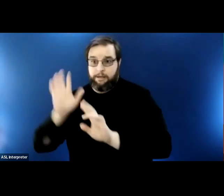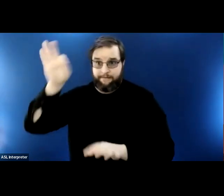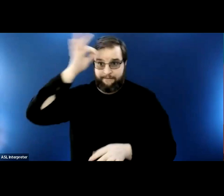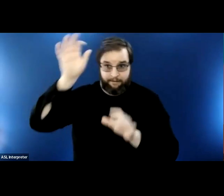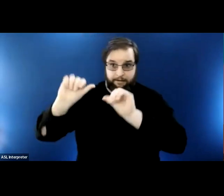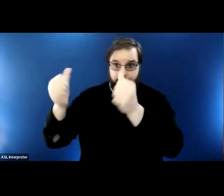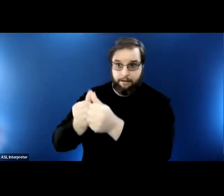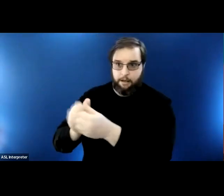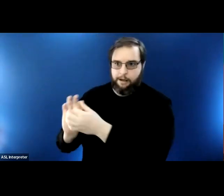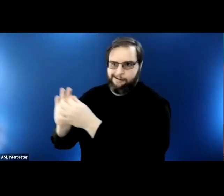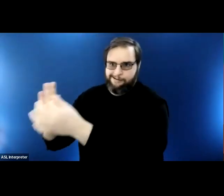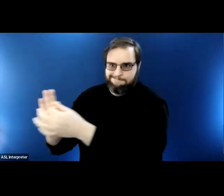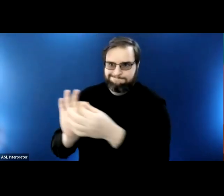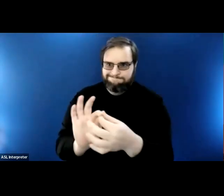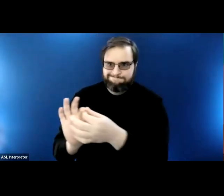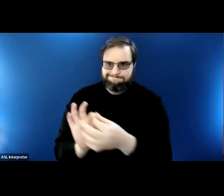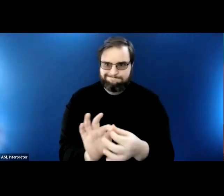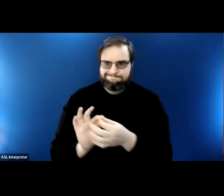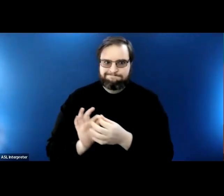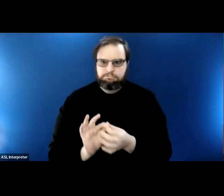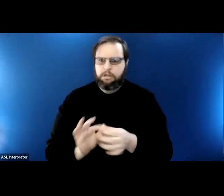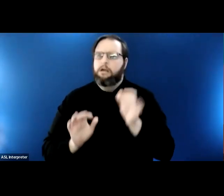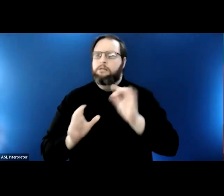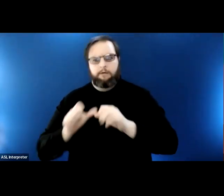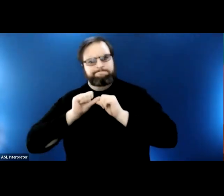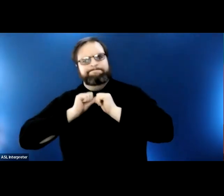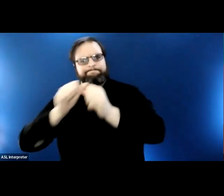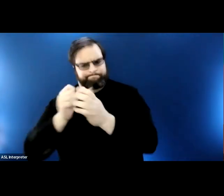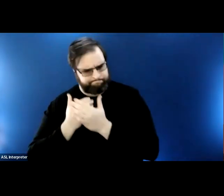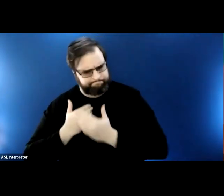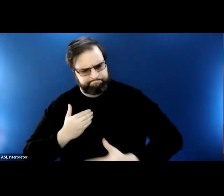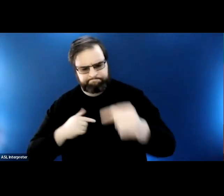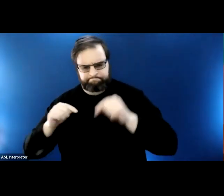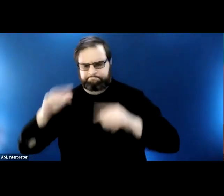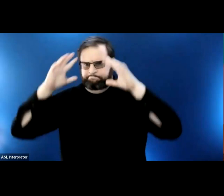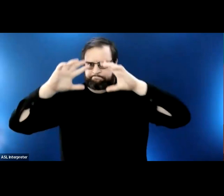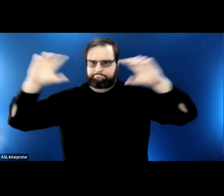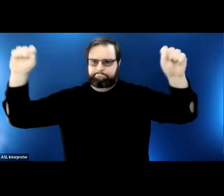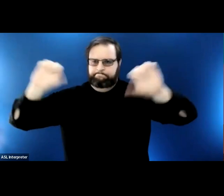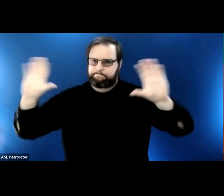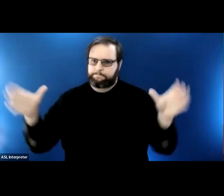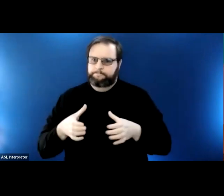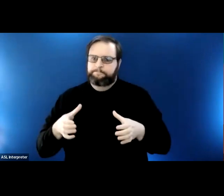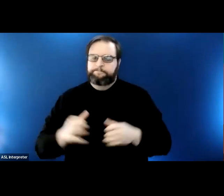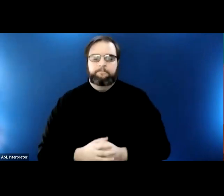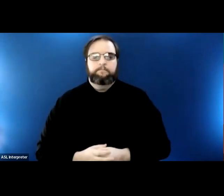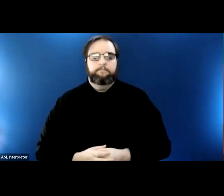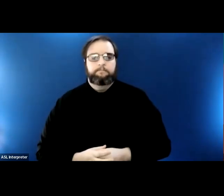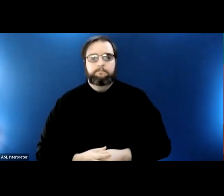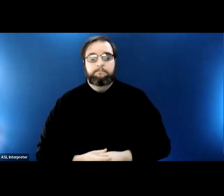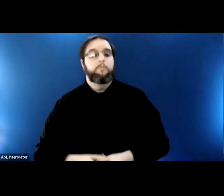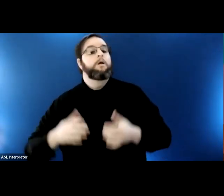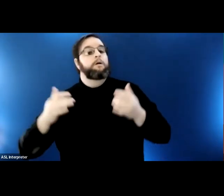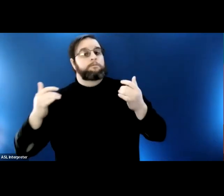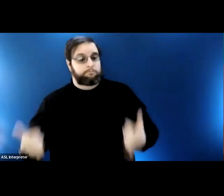end, one that I hope will have lasting impact beyond this administration. Another tool we have at our